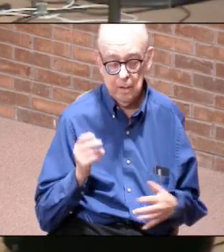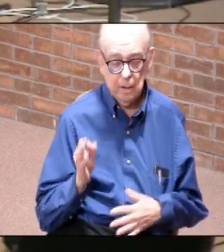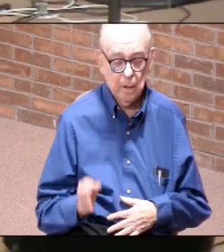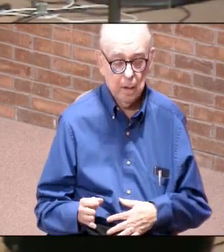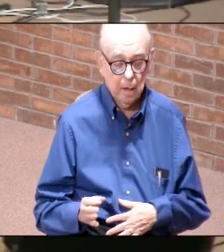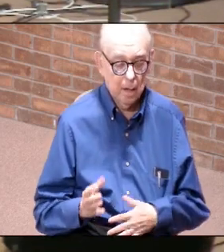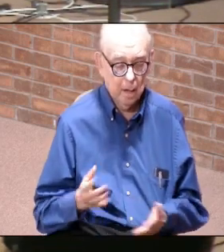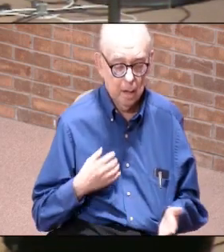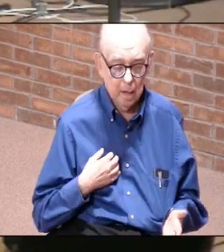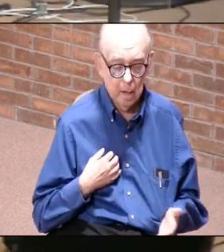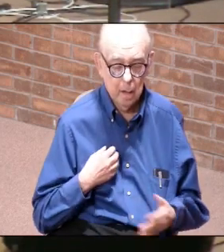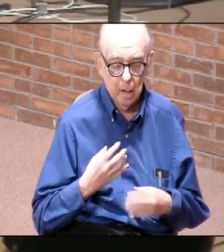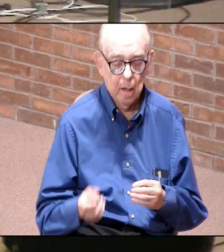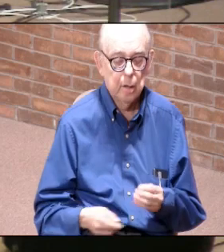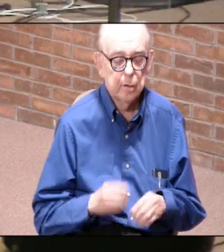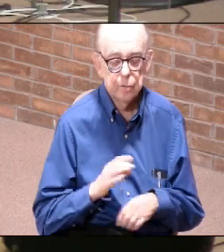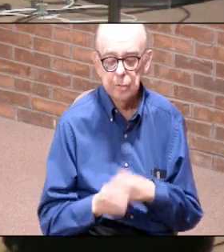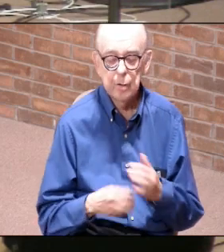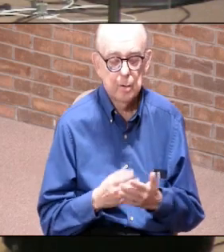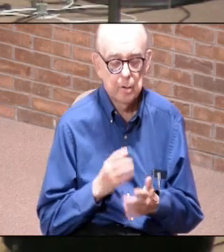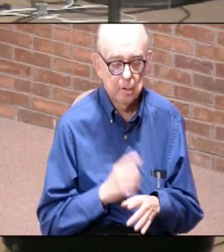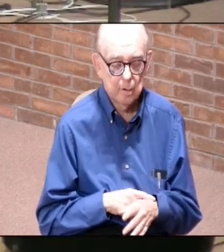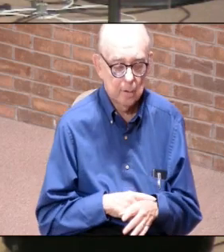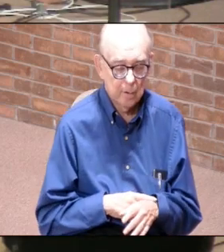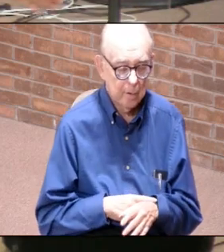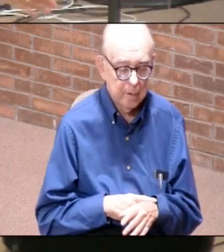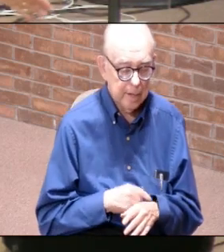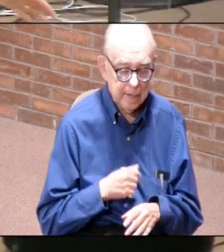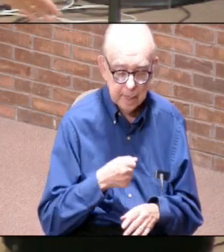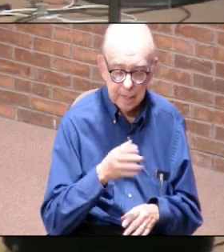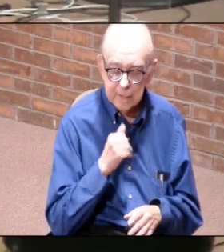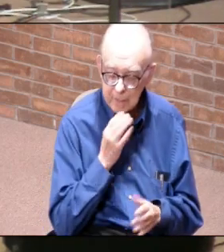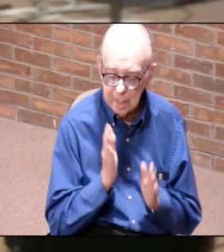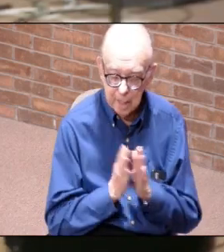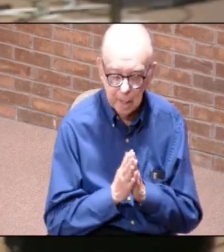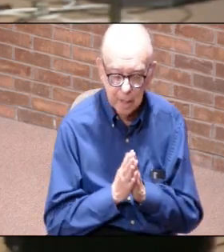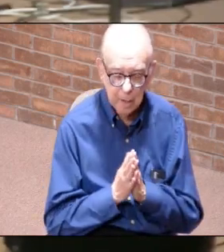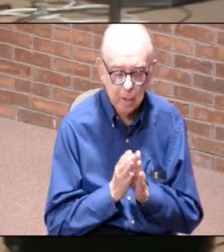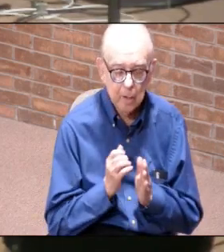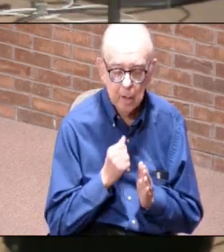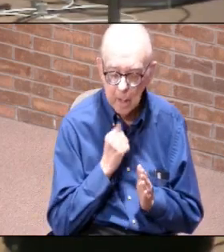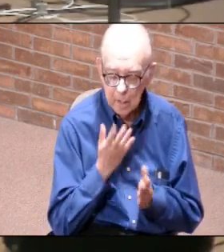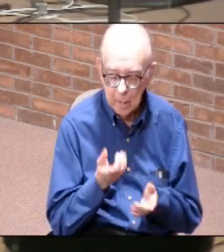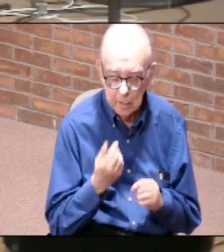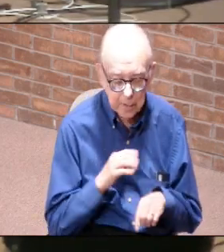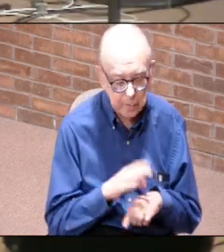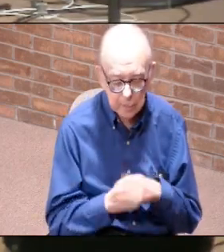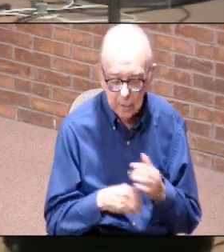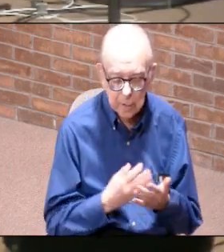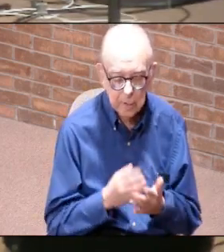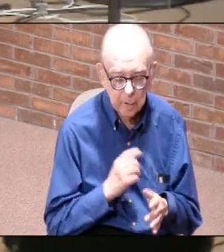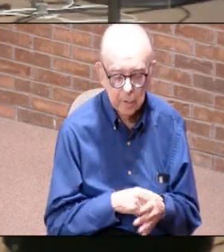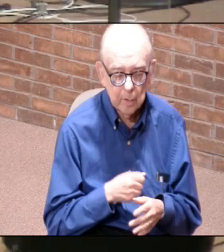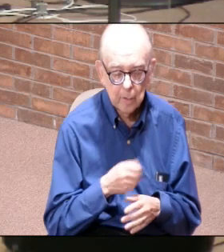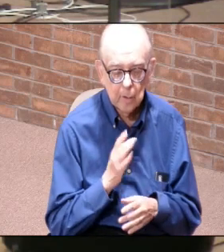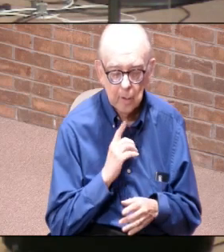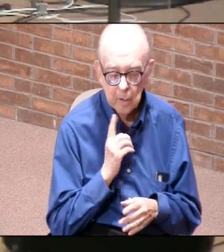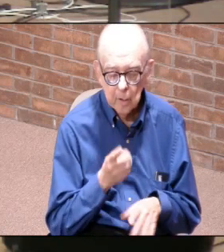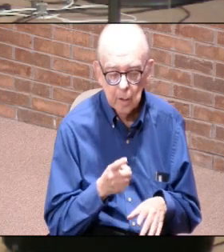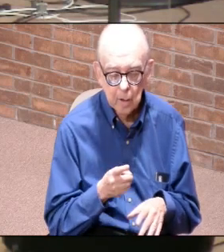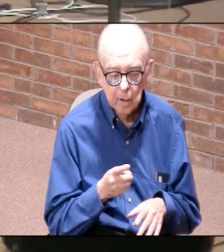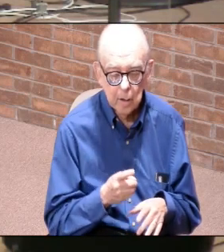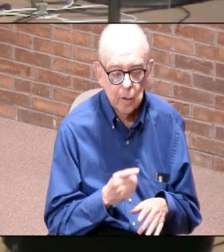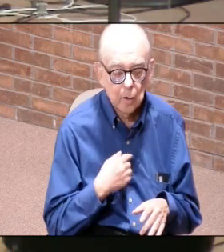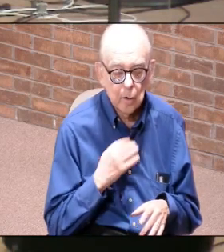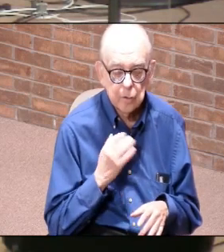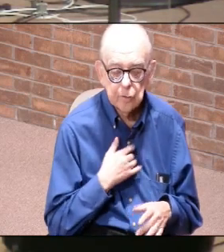Chuck, I came to church all the time. That's not what he's asking. He's not asking if you came to church all the time. He's asking, what's your heart